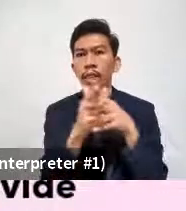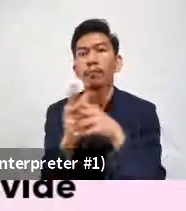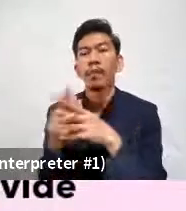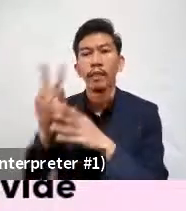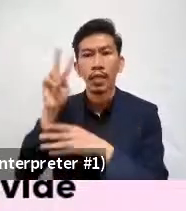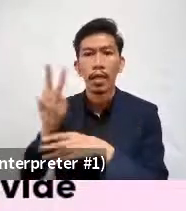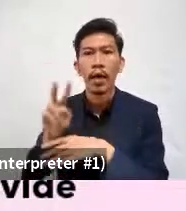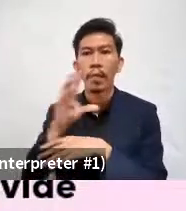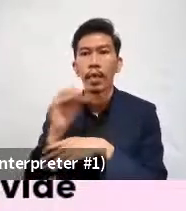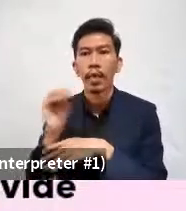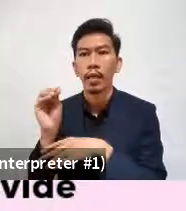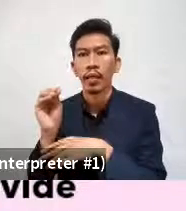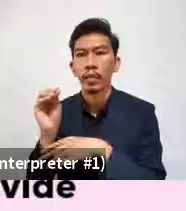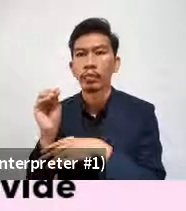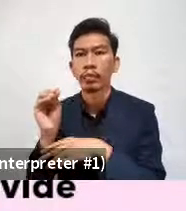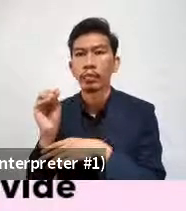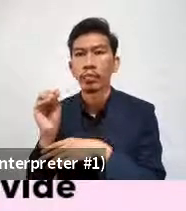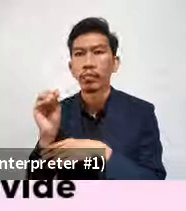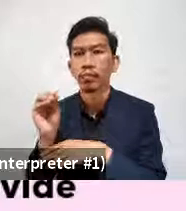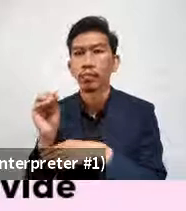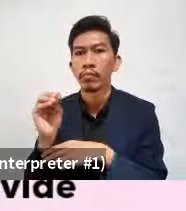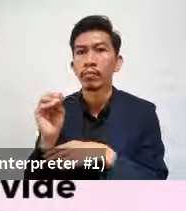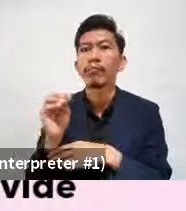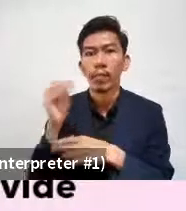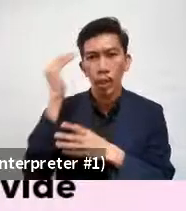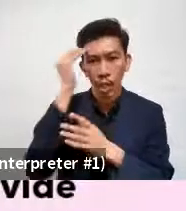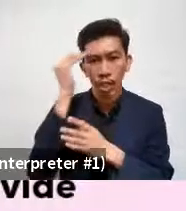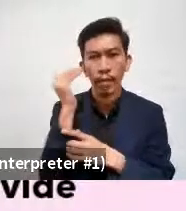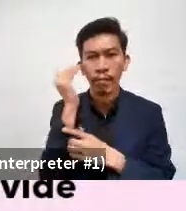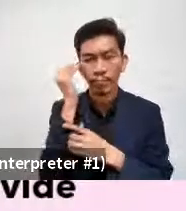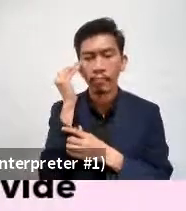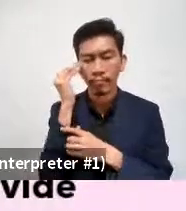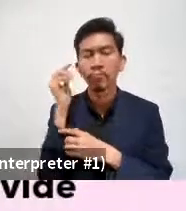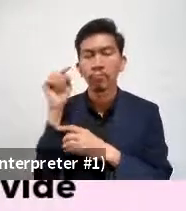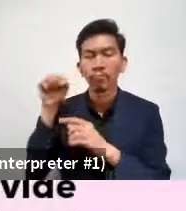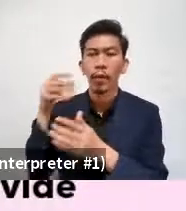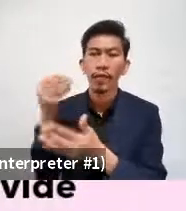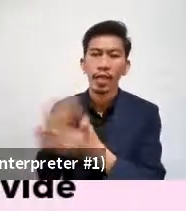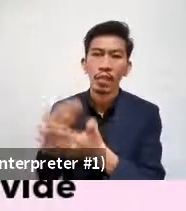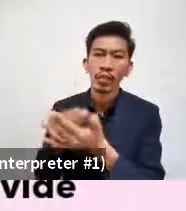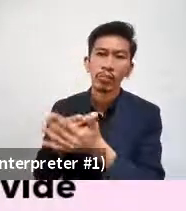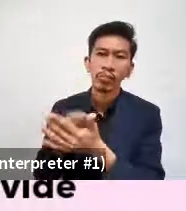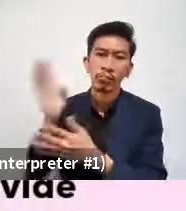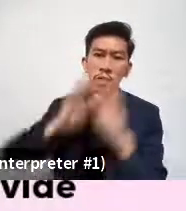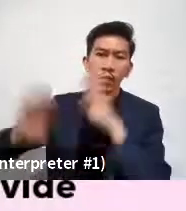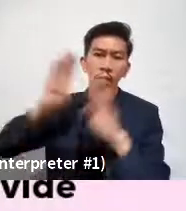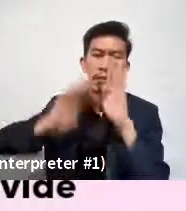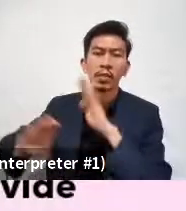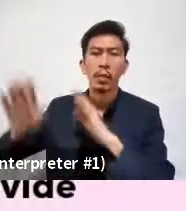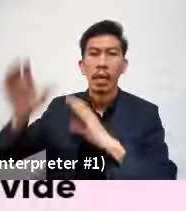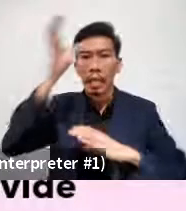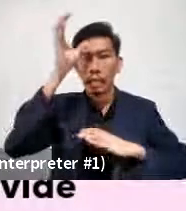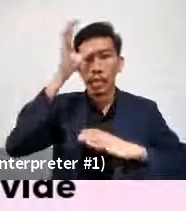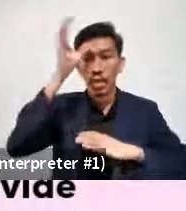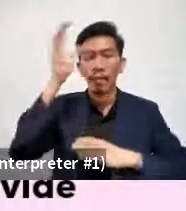Vietnam, and Kum and Kwon in Korea, noting that financial catastrophe among cancer patients decreased when